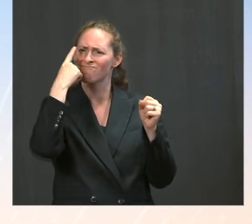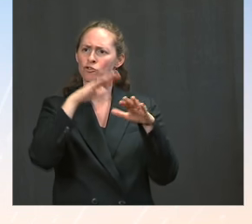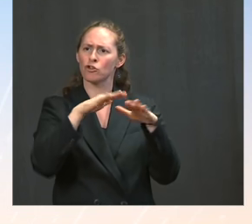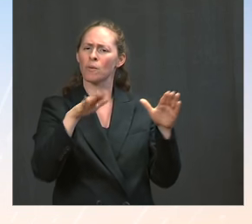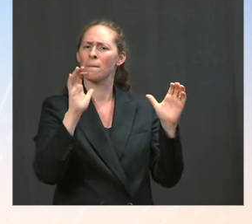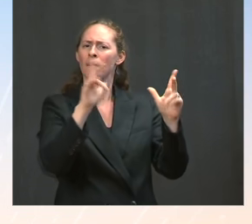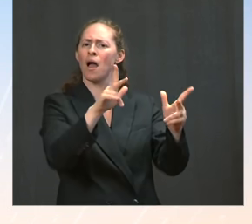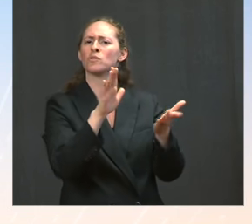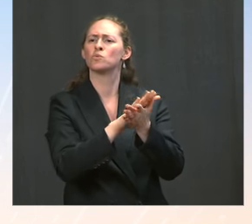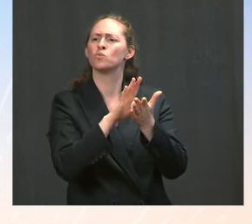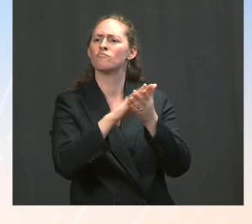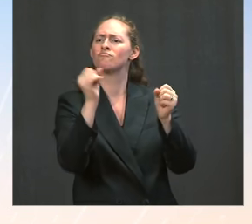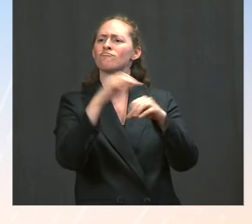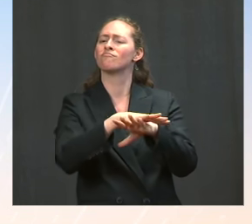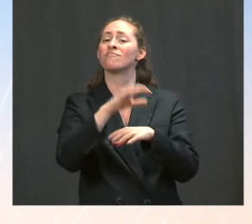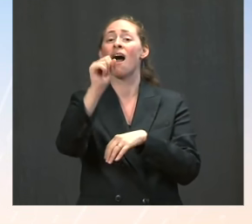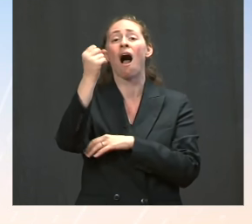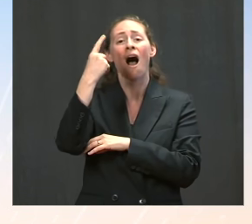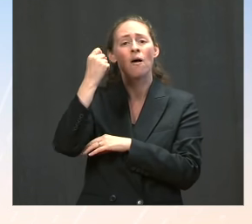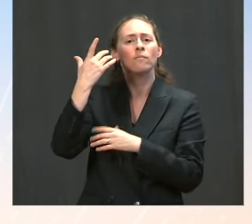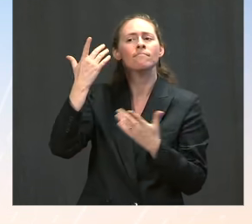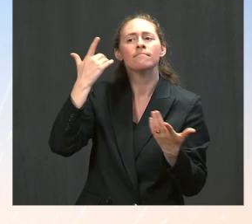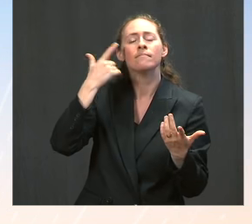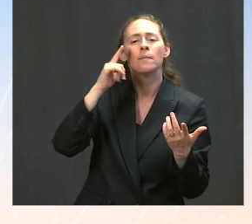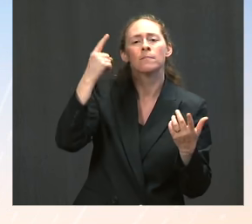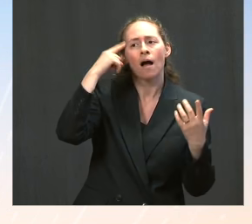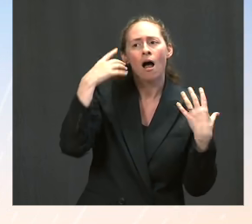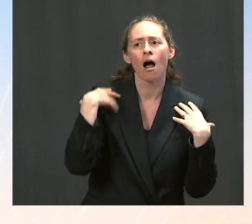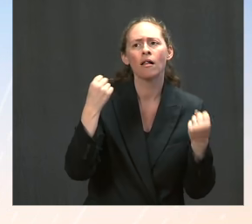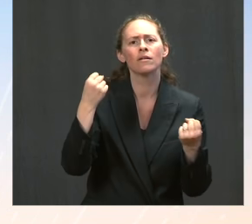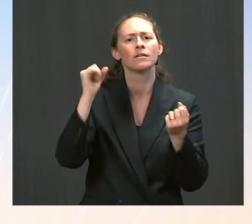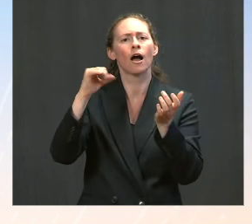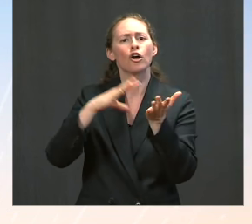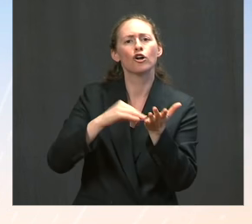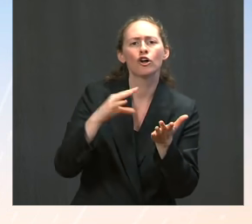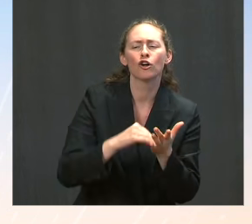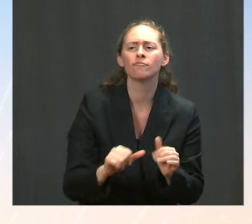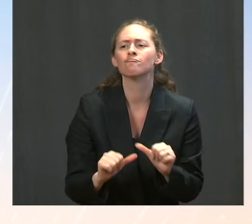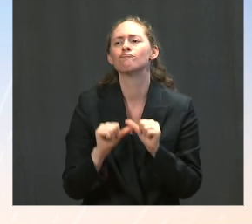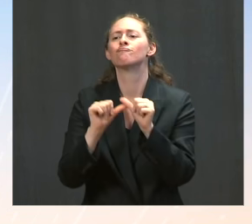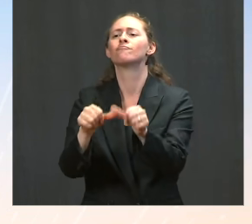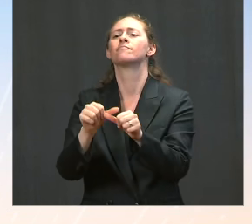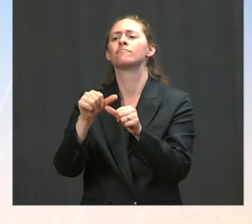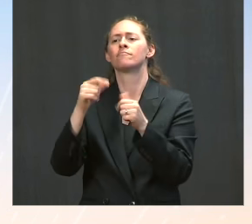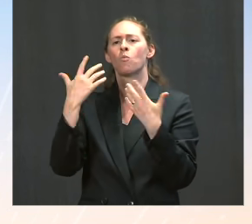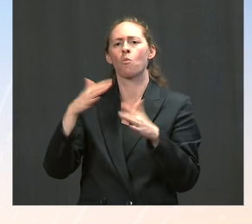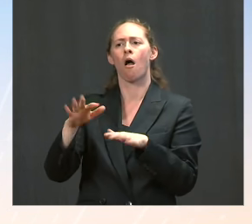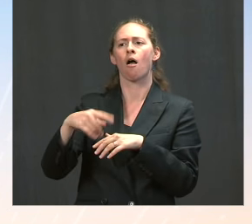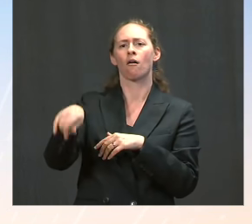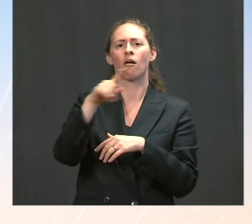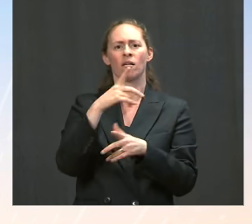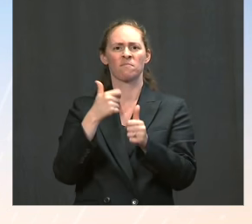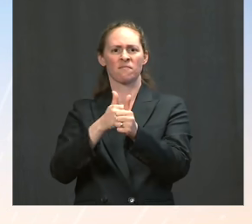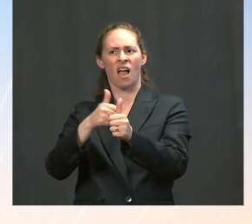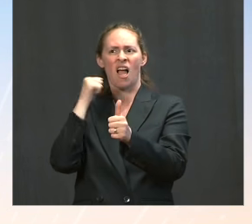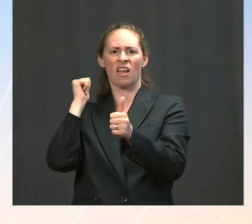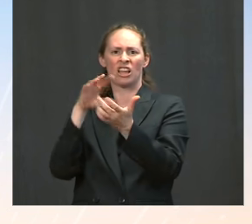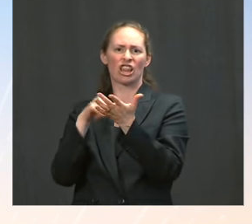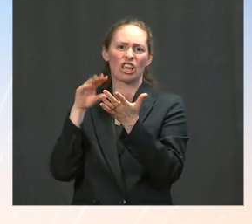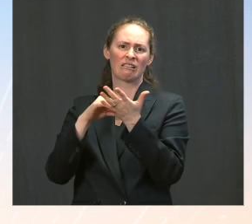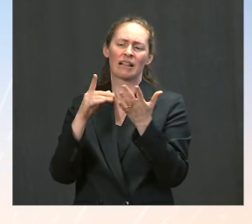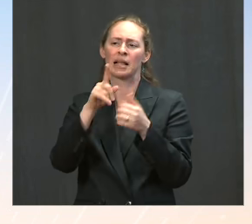for kids to be learning. We don't want to put kids behind and create some sort of an additional educational